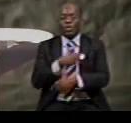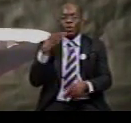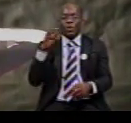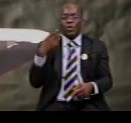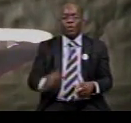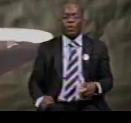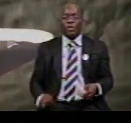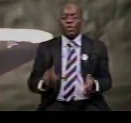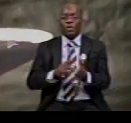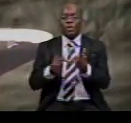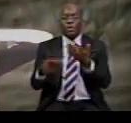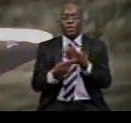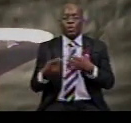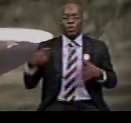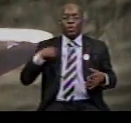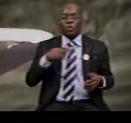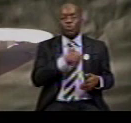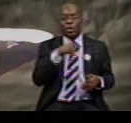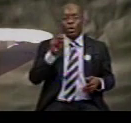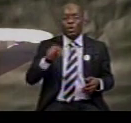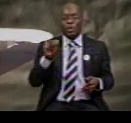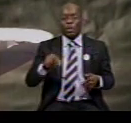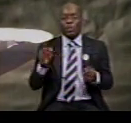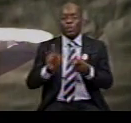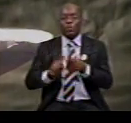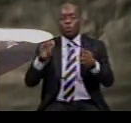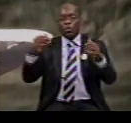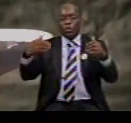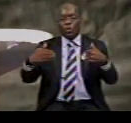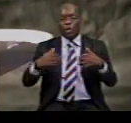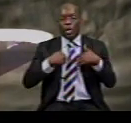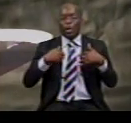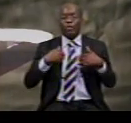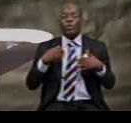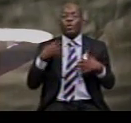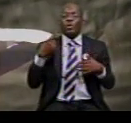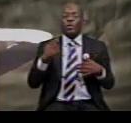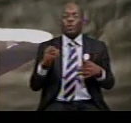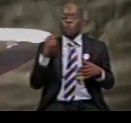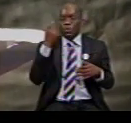we need to have the understanding of the third day in the scriptures.